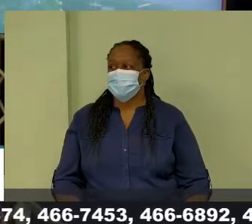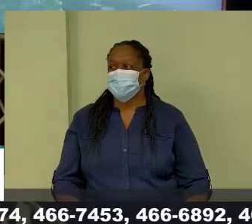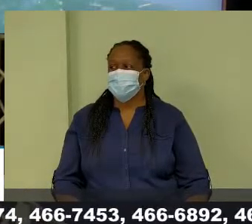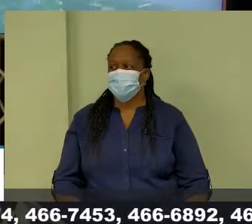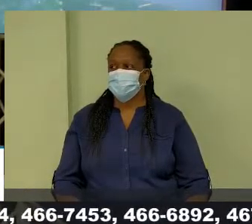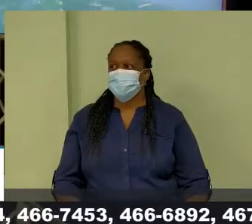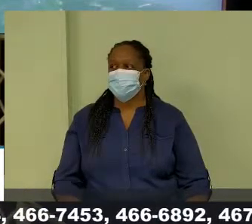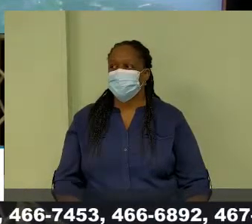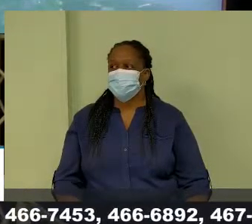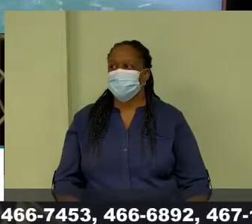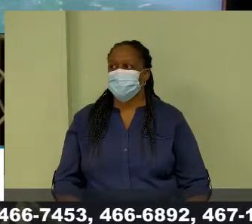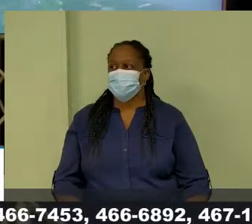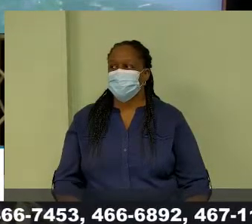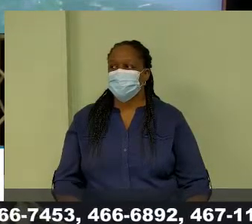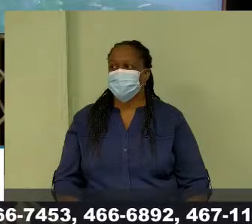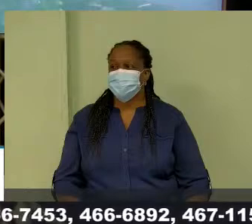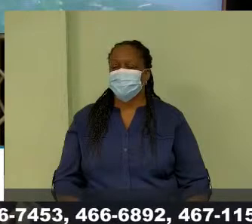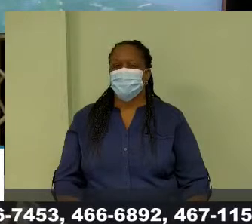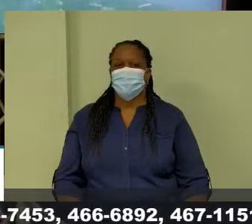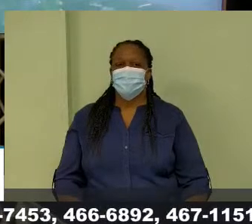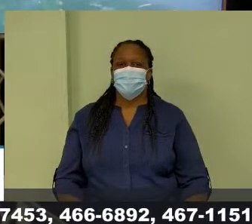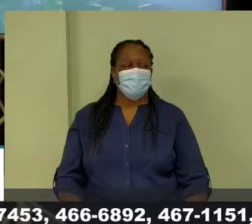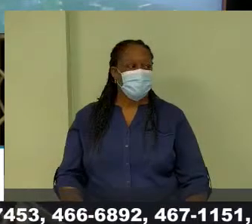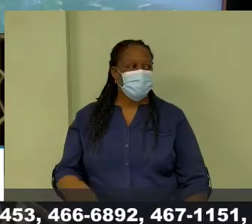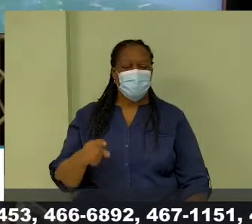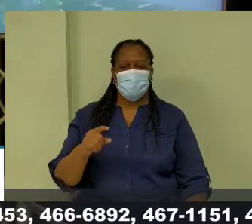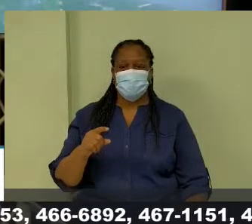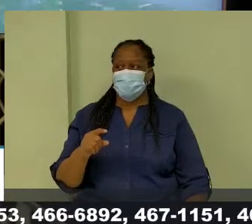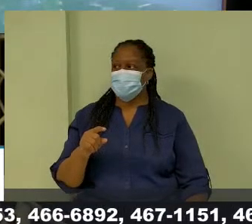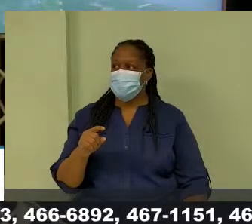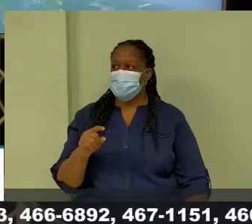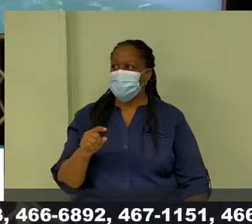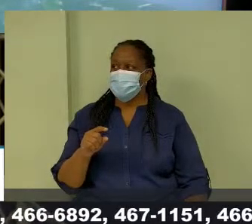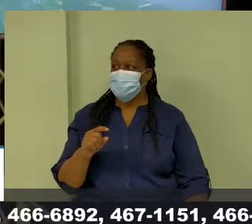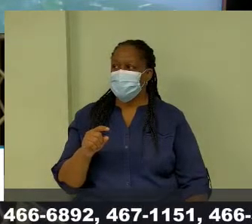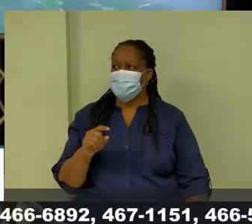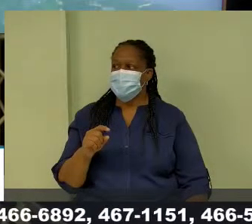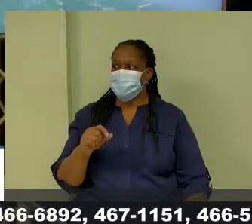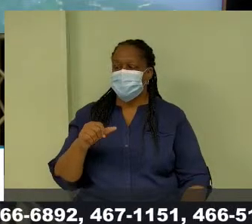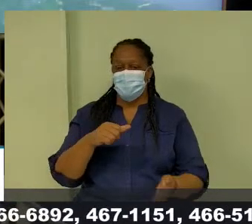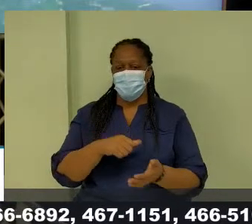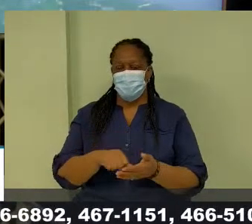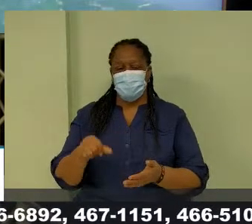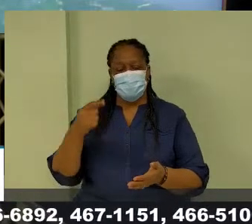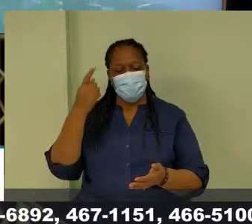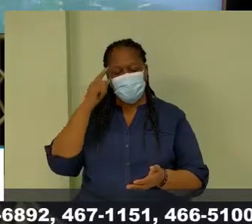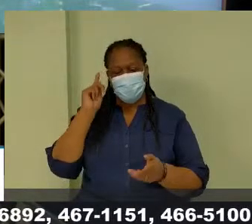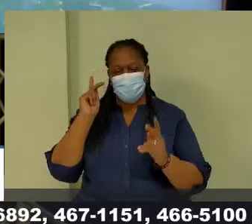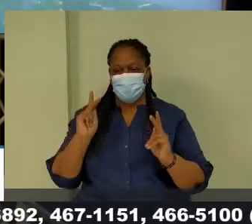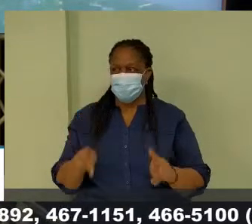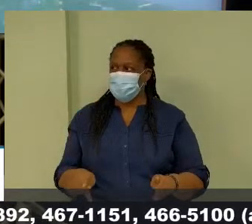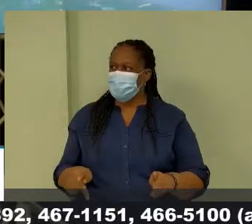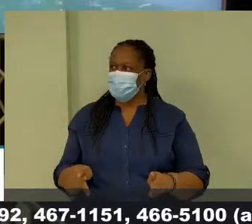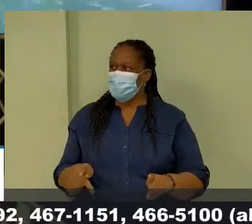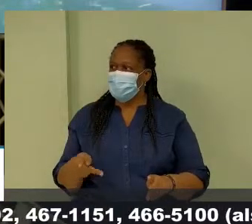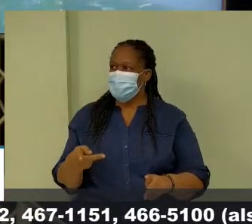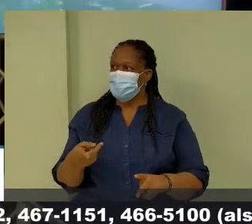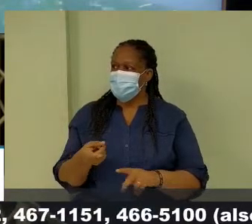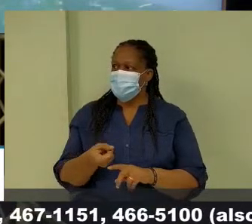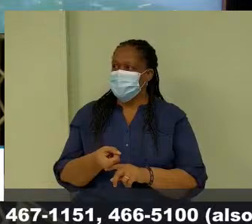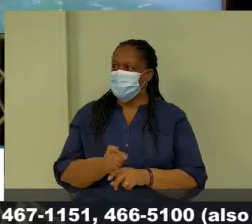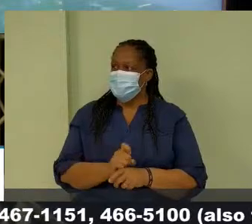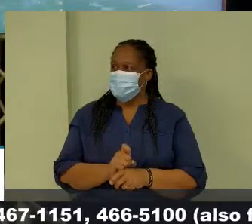Okay, so Mr. Williams, 2 good questions. In terms of the prices for persons who would